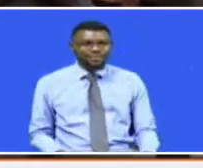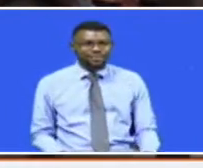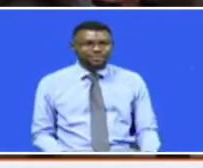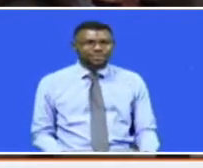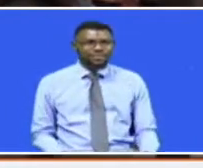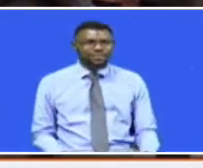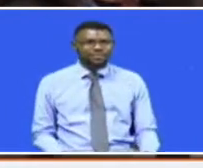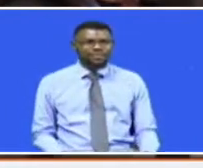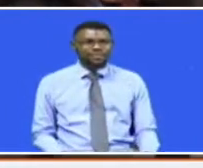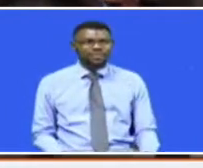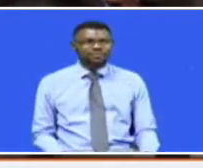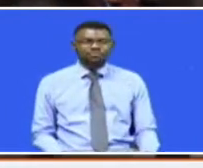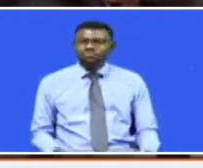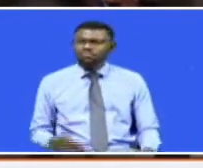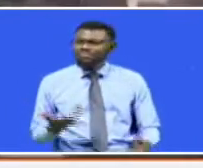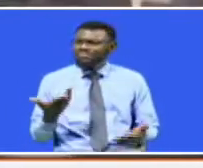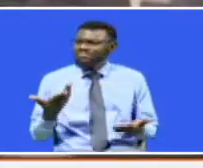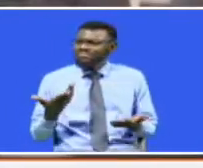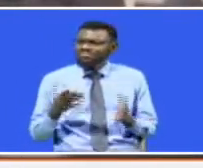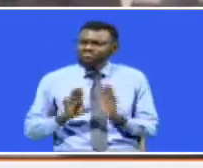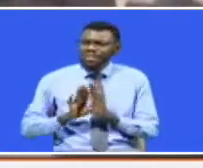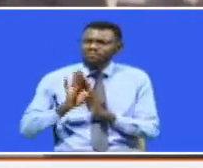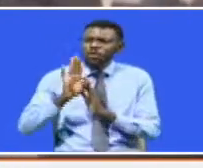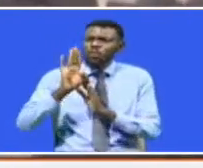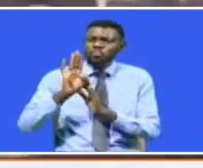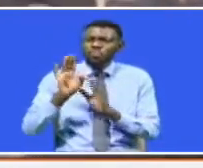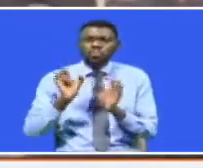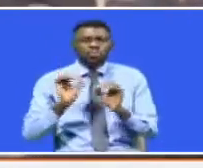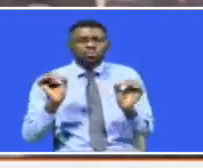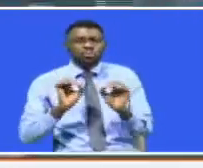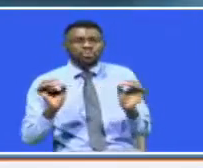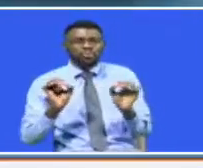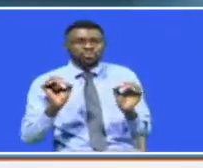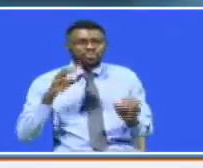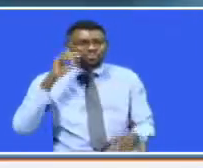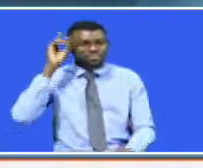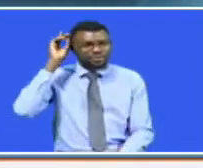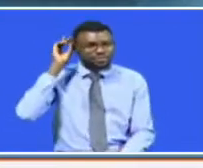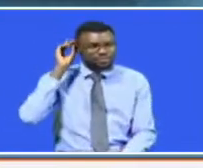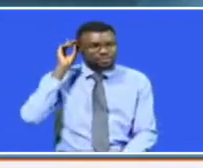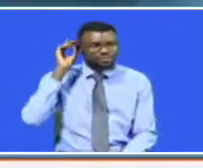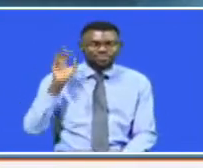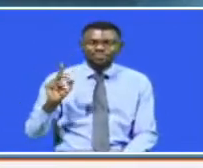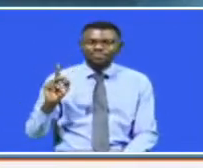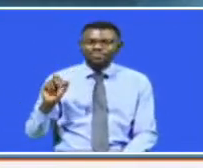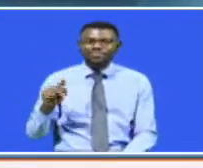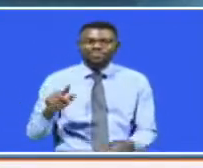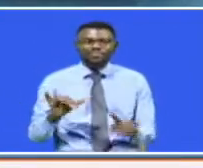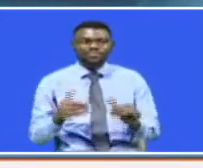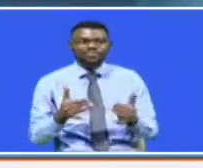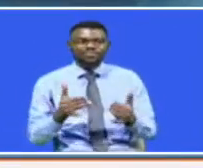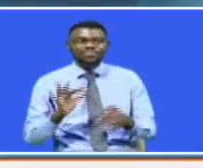Tunarudi nyuma ama tunaenda mbele? Bramwell Bwire. And here in Nairobi, most areas.